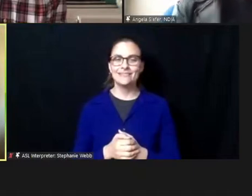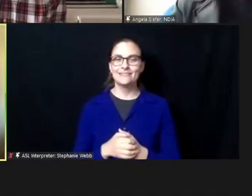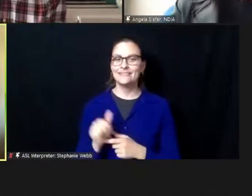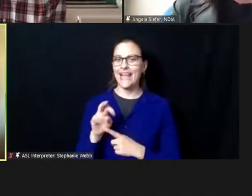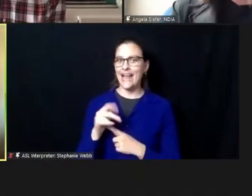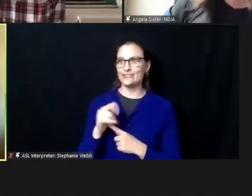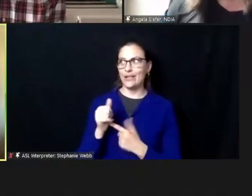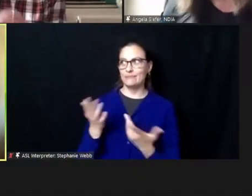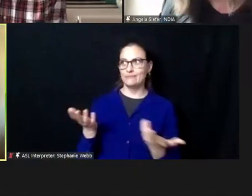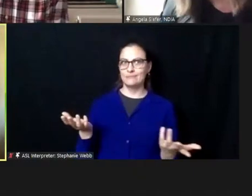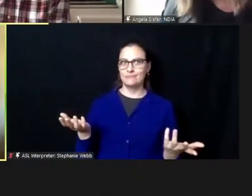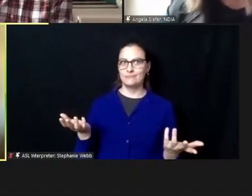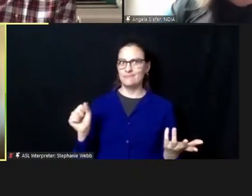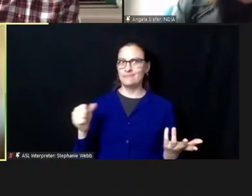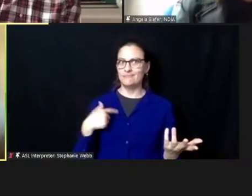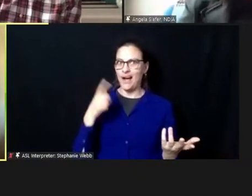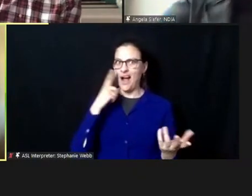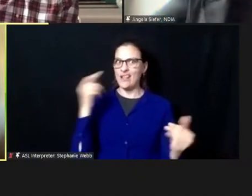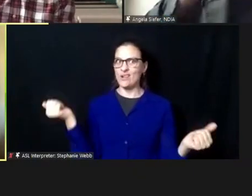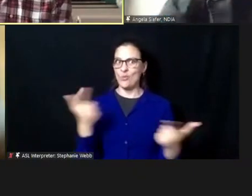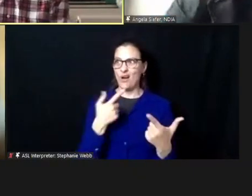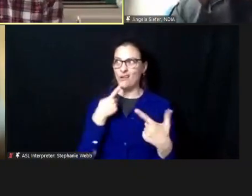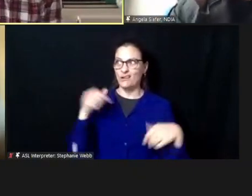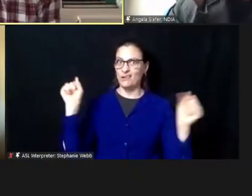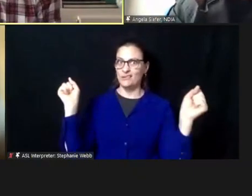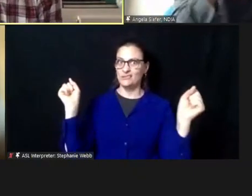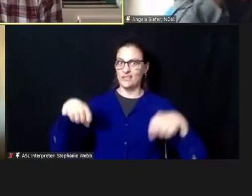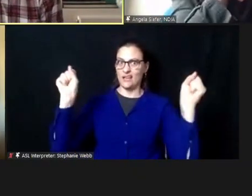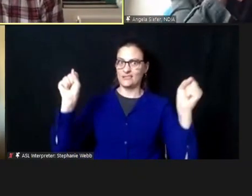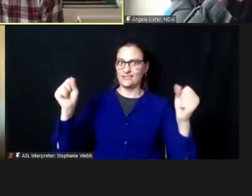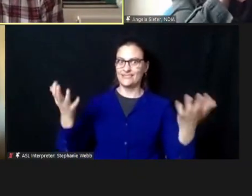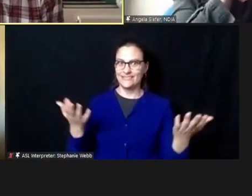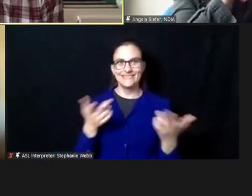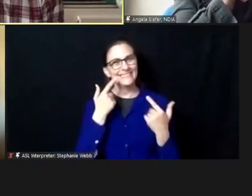That's an excellent idea. Right. Yeah, I was being polite.